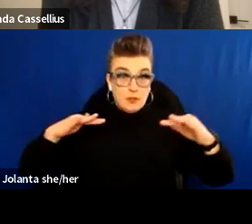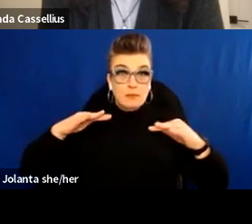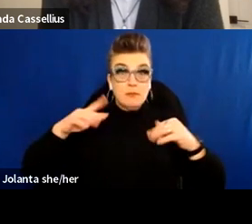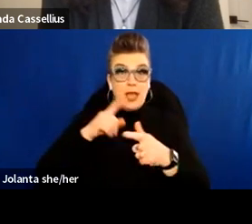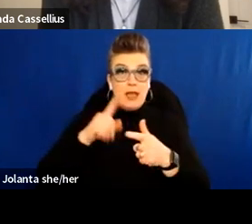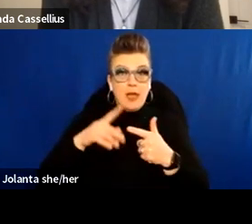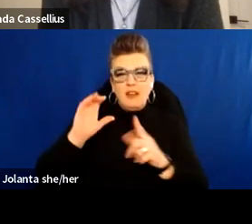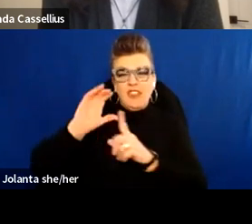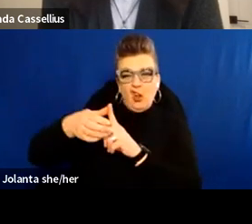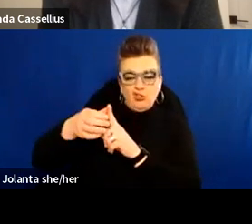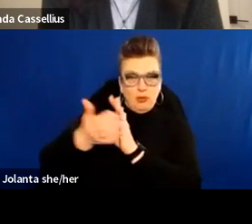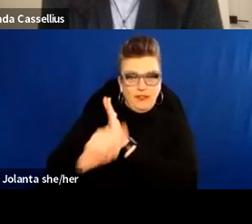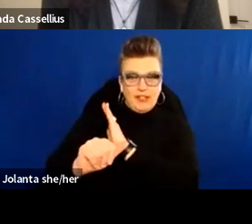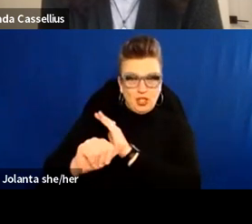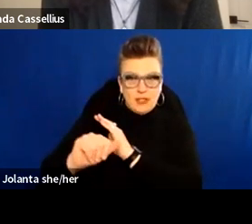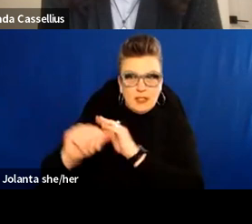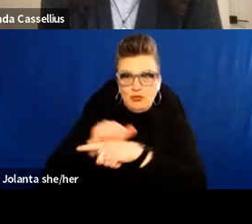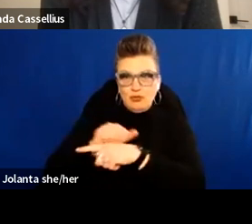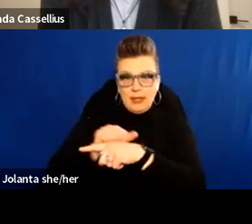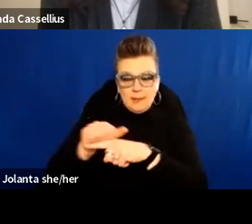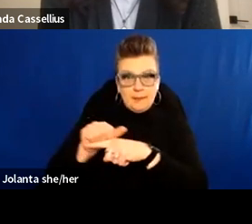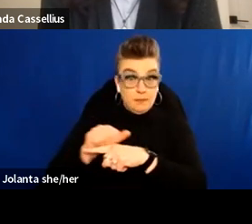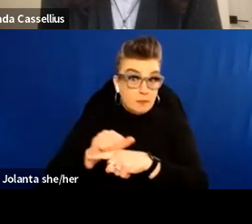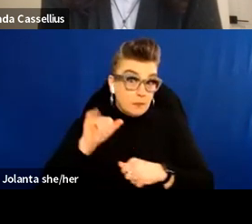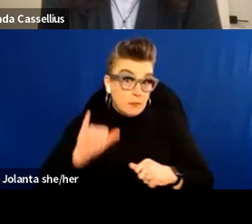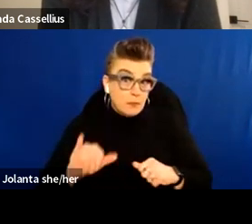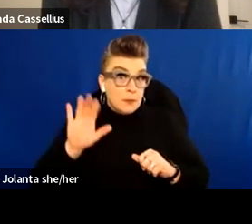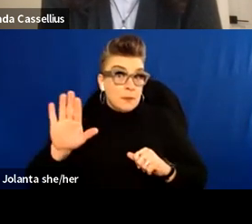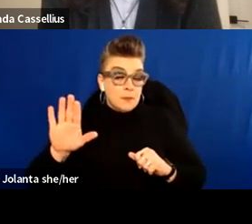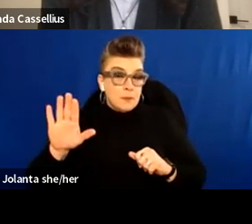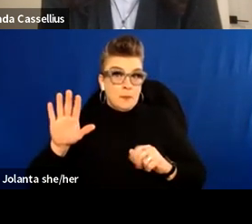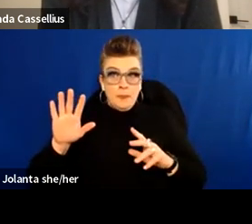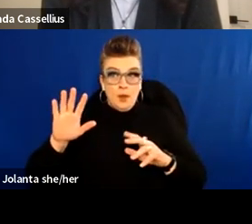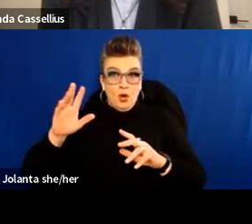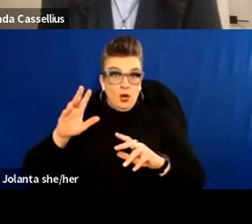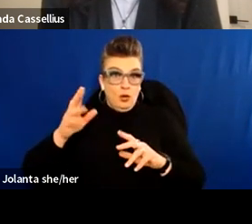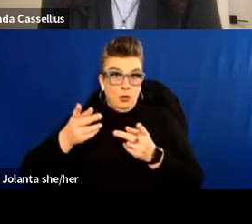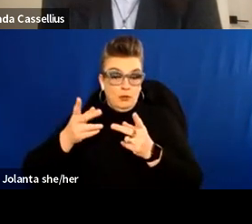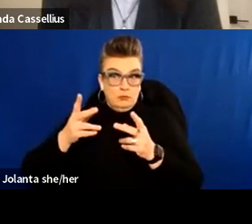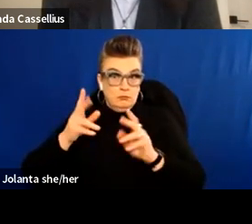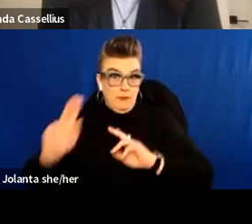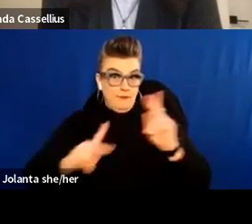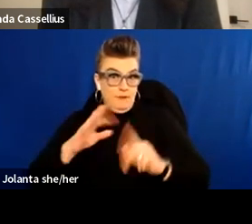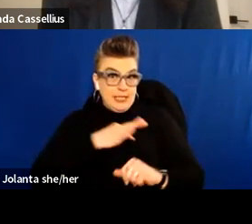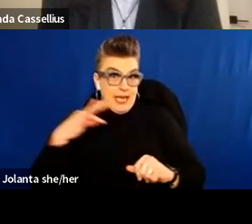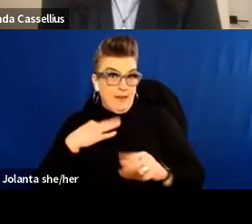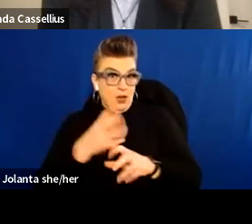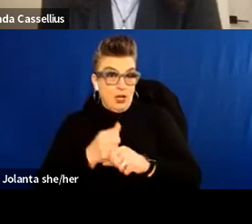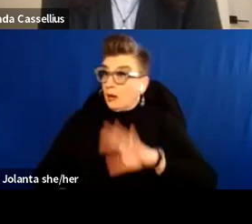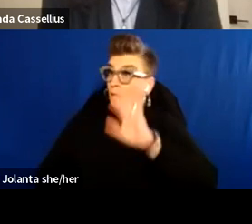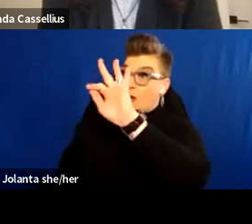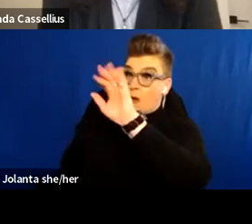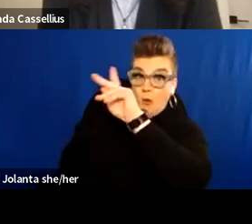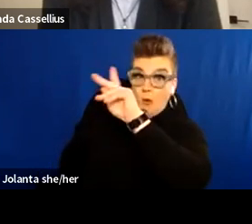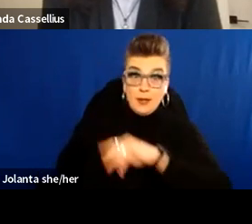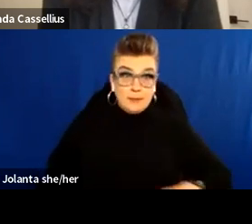the cultural profession proficiency training that her um officers are getting yes okay that's